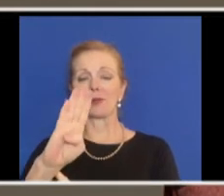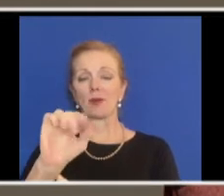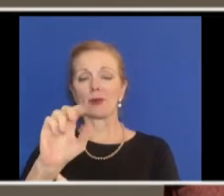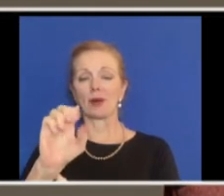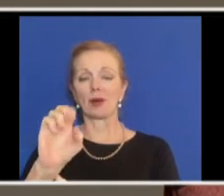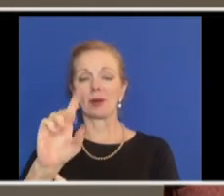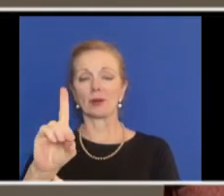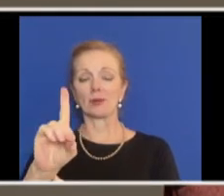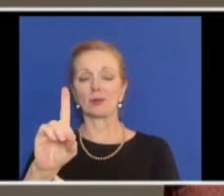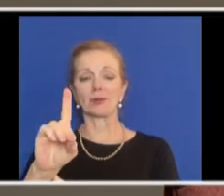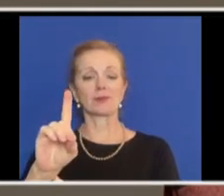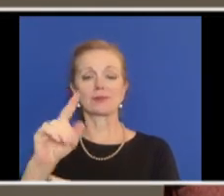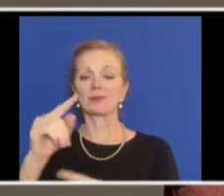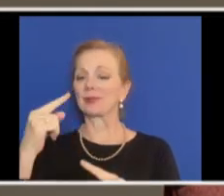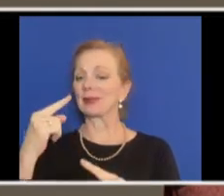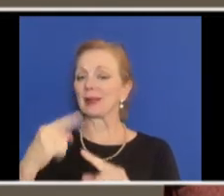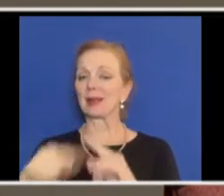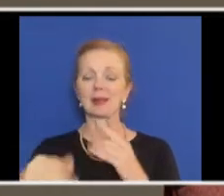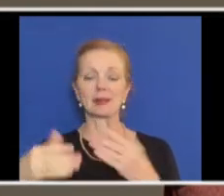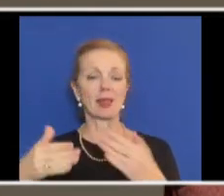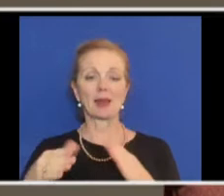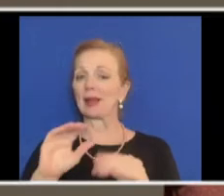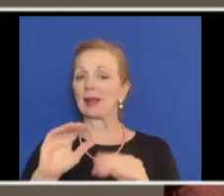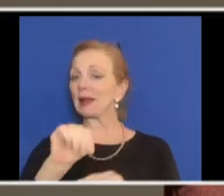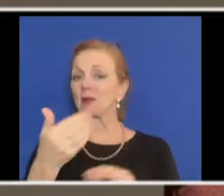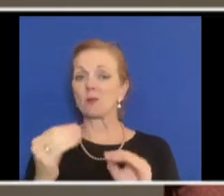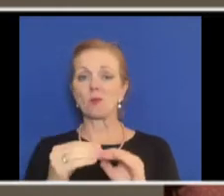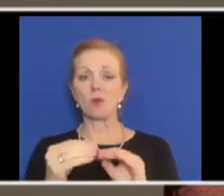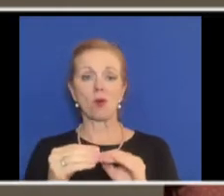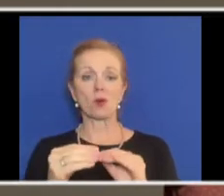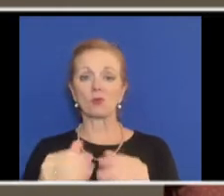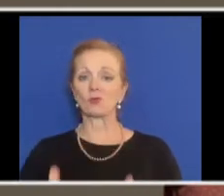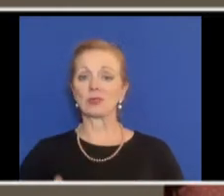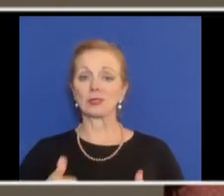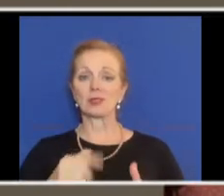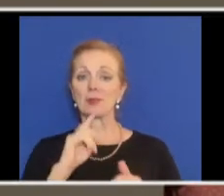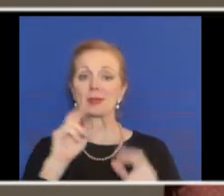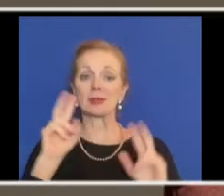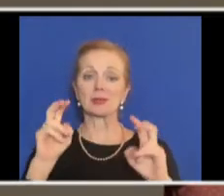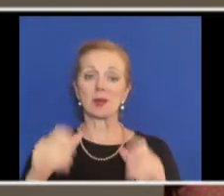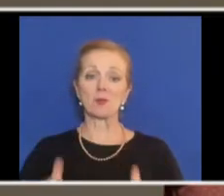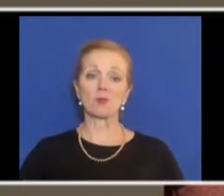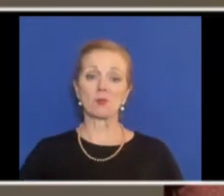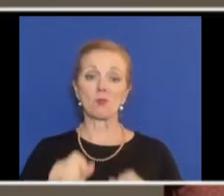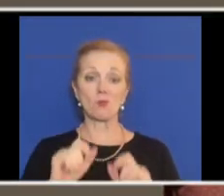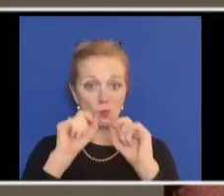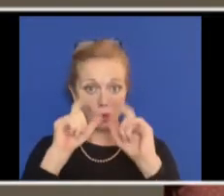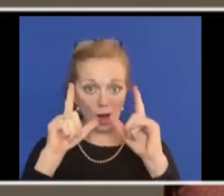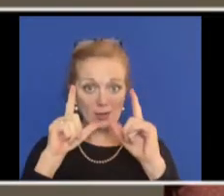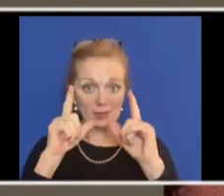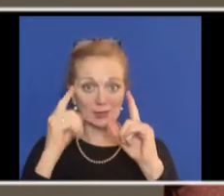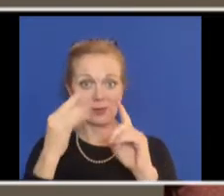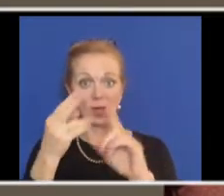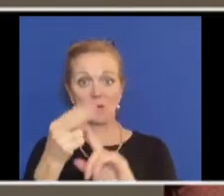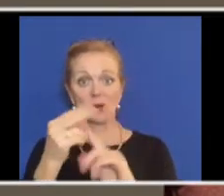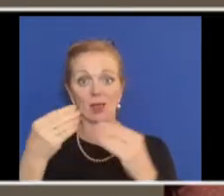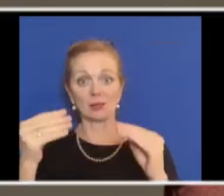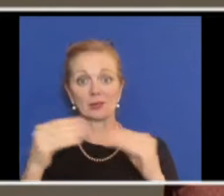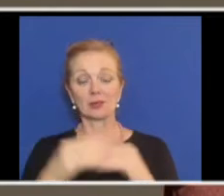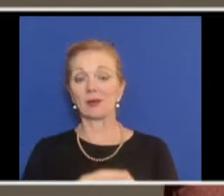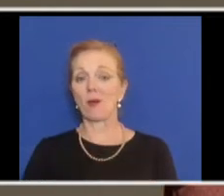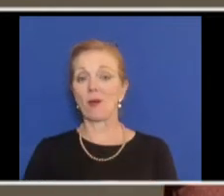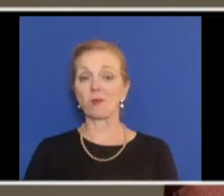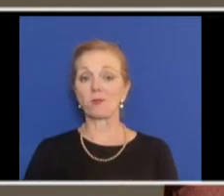it we cannot allow any more residents to be surprised by the sale of a hotel um and